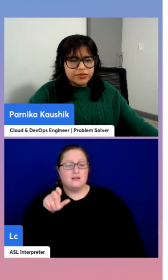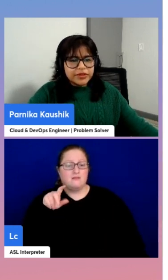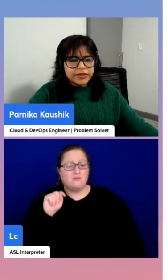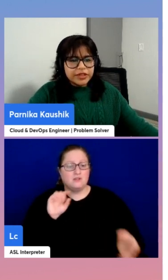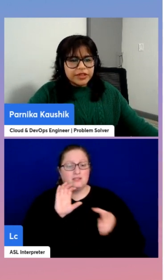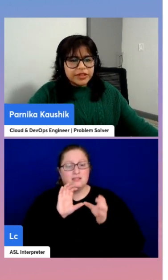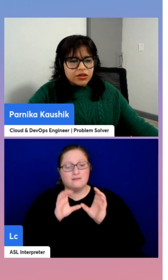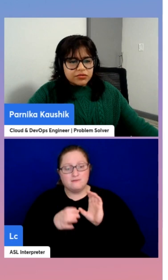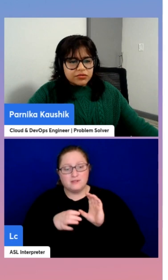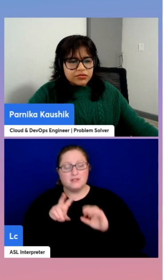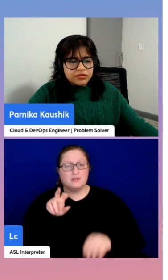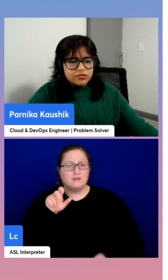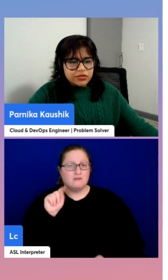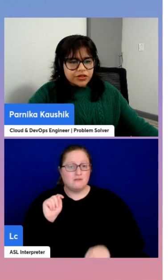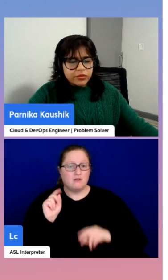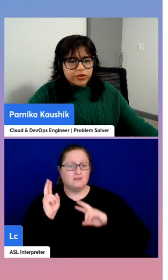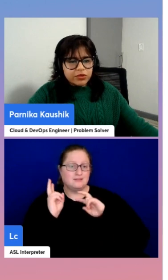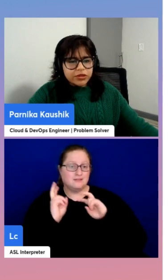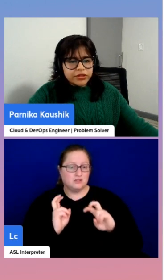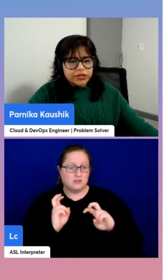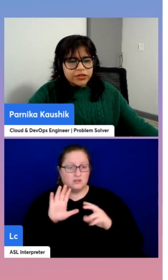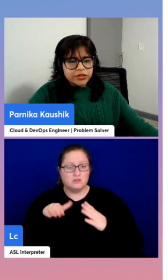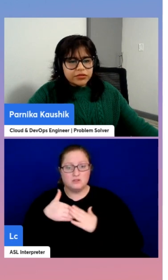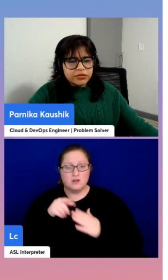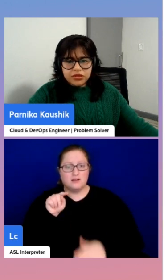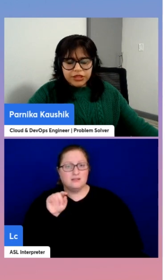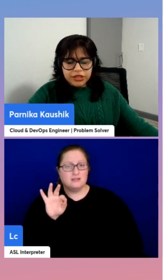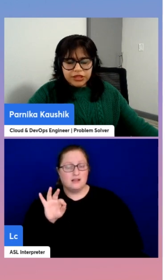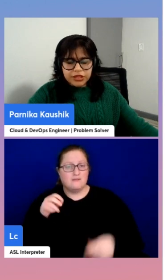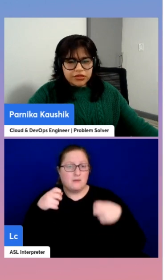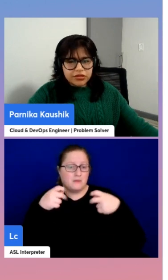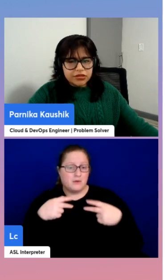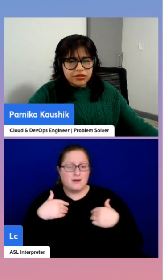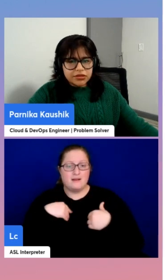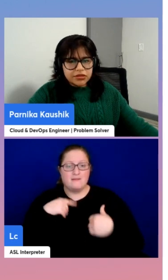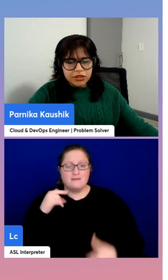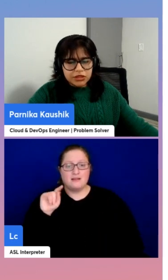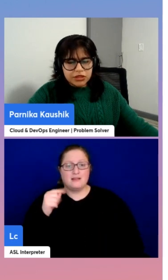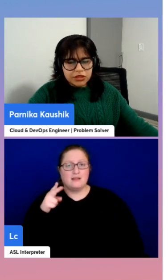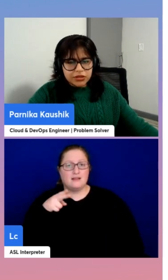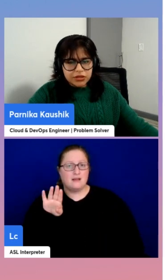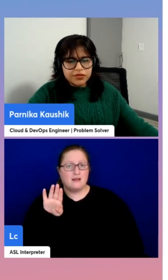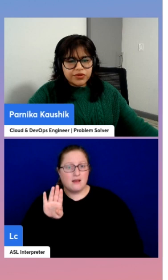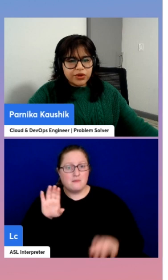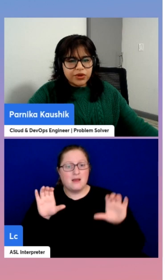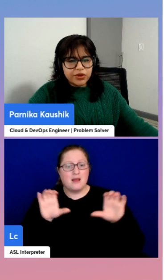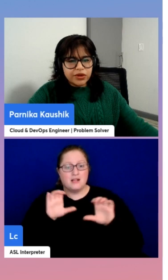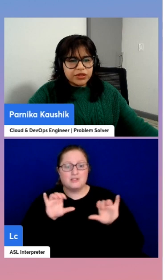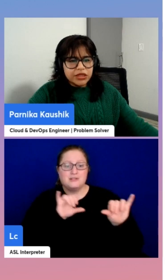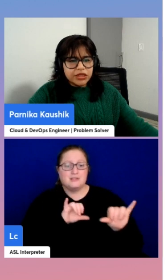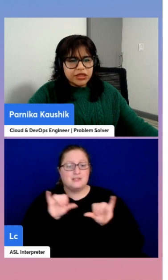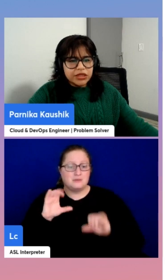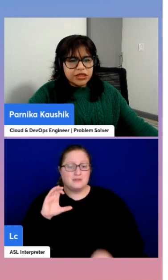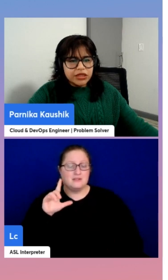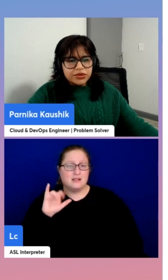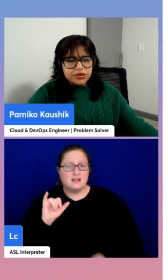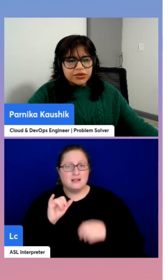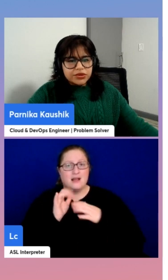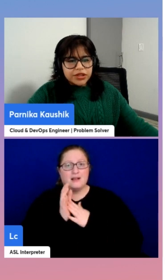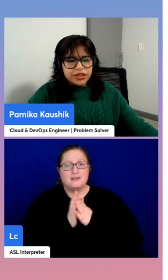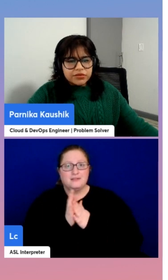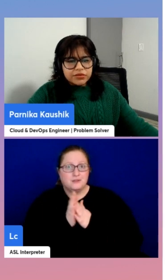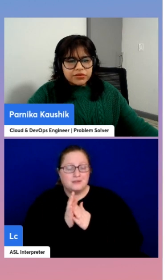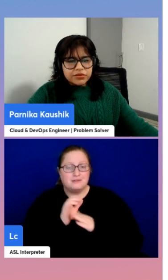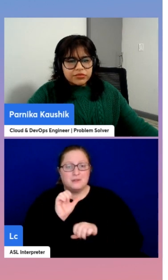install, it's all Terraform code. It's got its own GitHub actions, similar CLI-driven workflow. You create